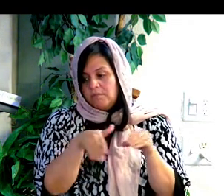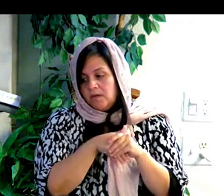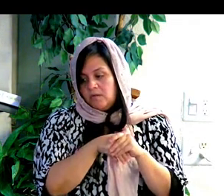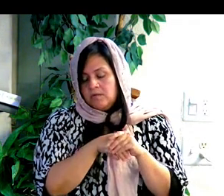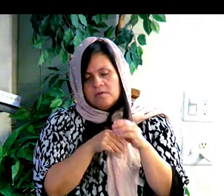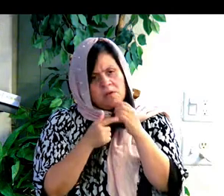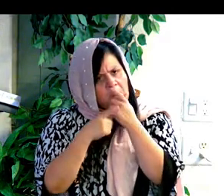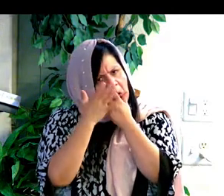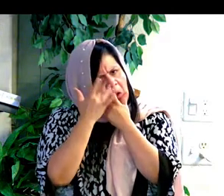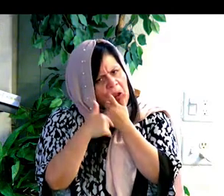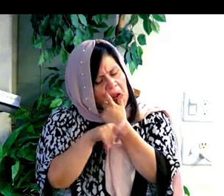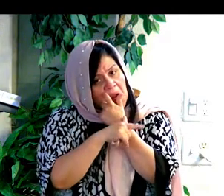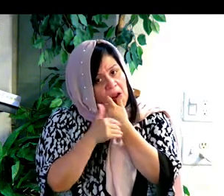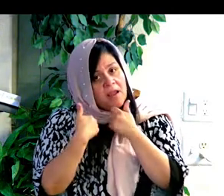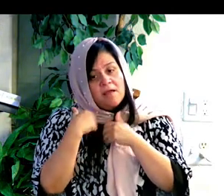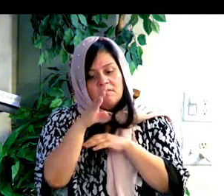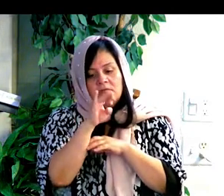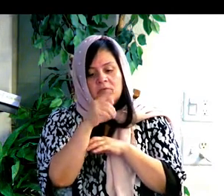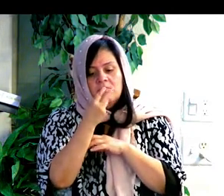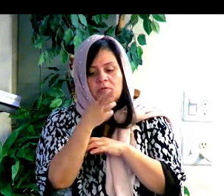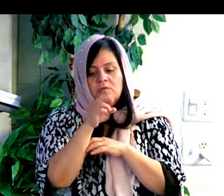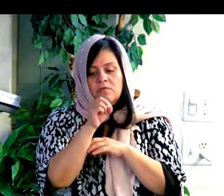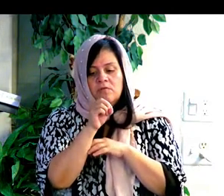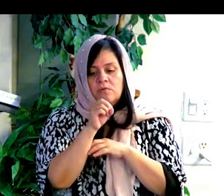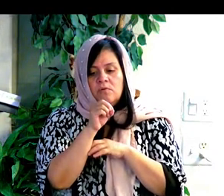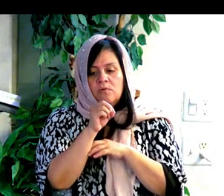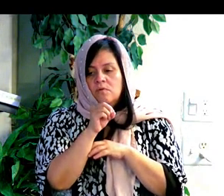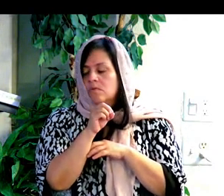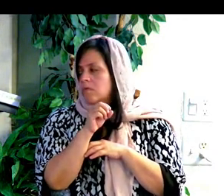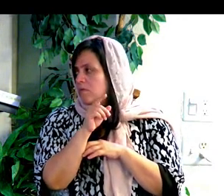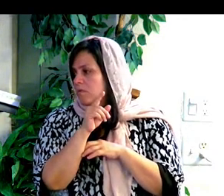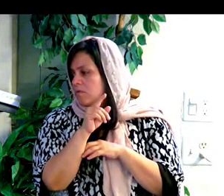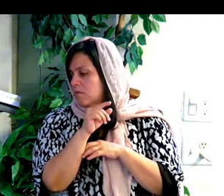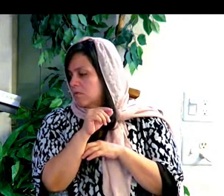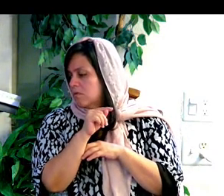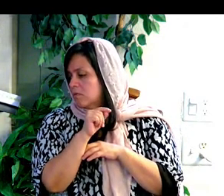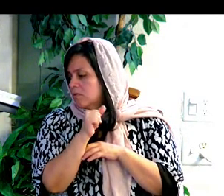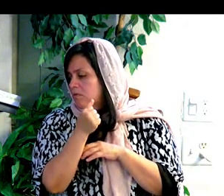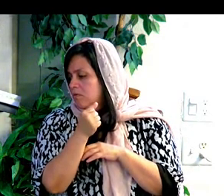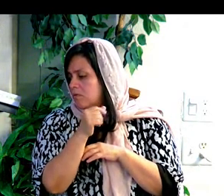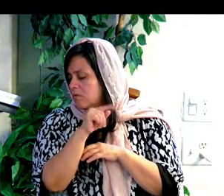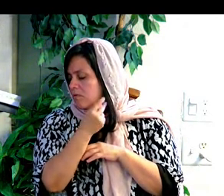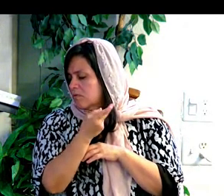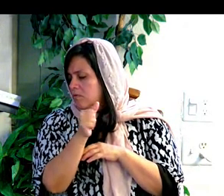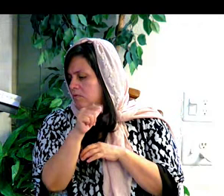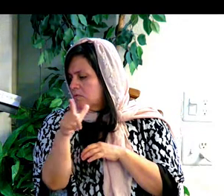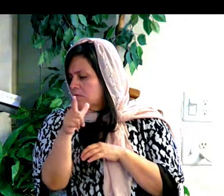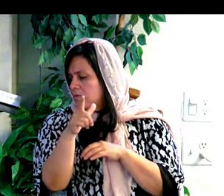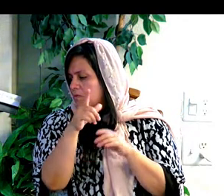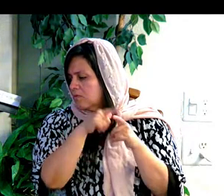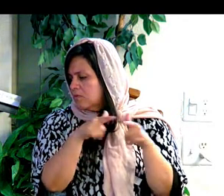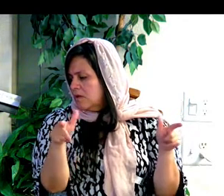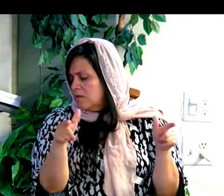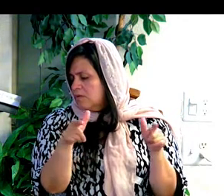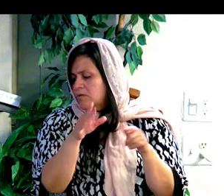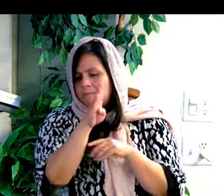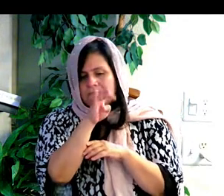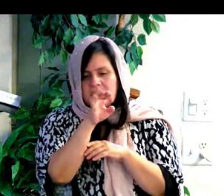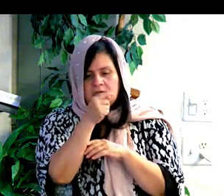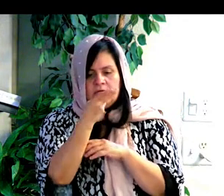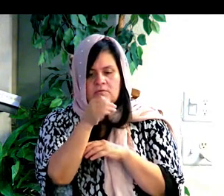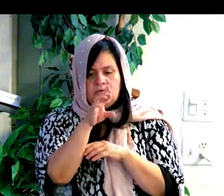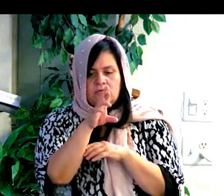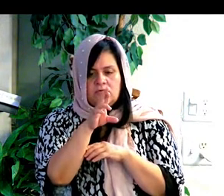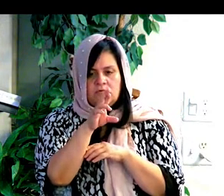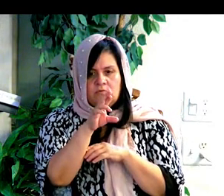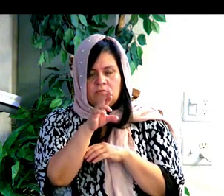nosotros tenemos este lenguaje de compromiso. In verse 5, it says now, if you pay